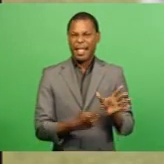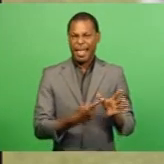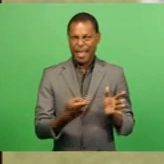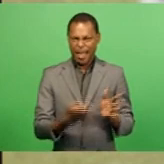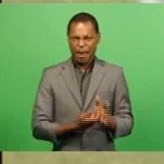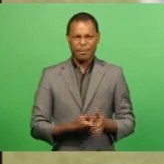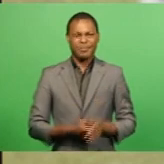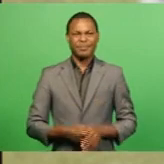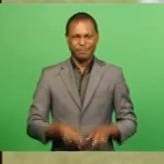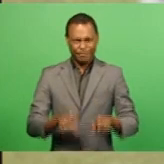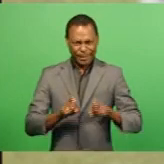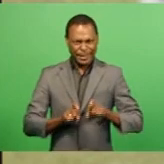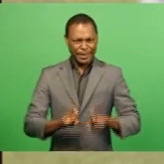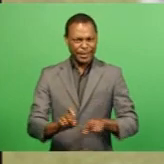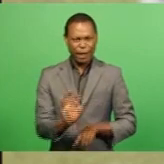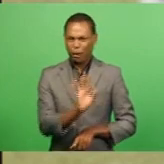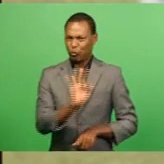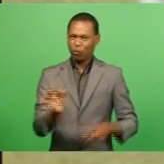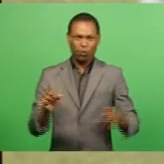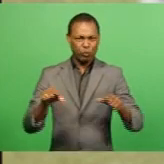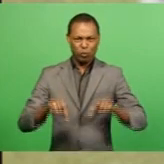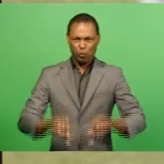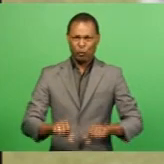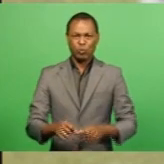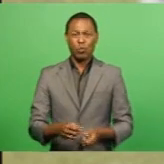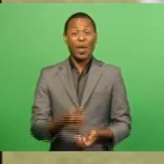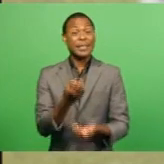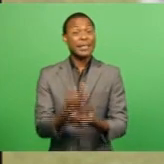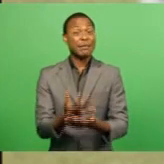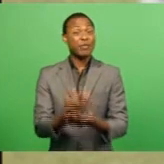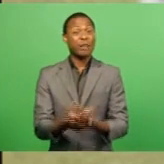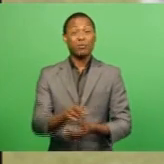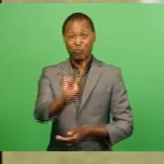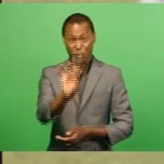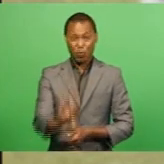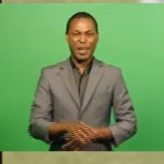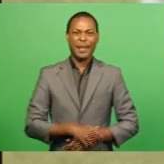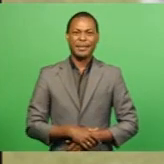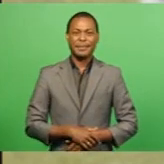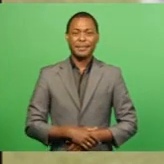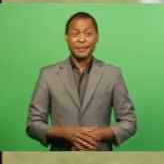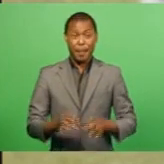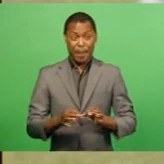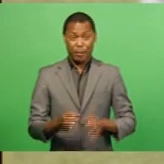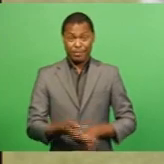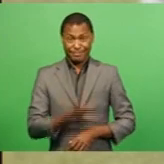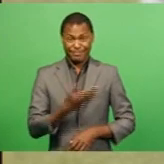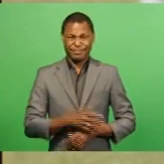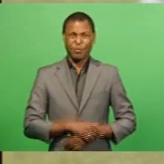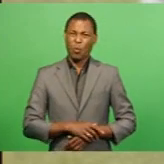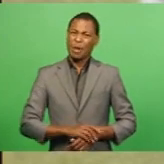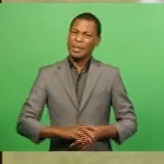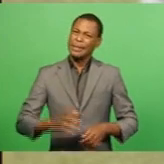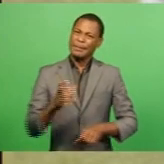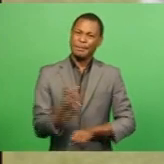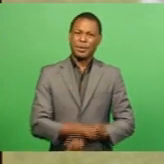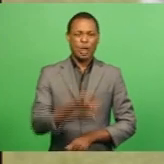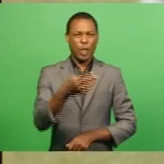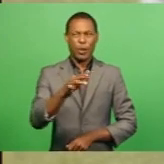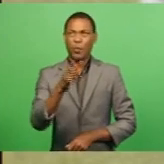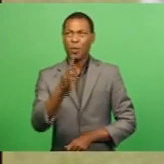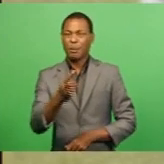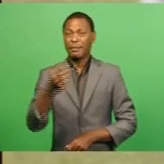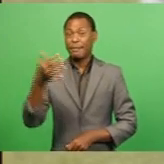1 of the Super 7 series at Nganilau Park in Savu today. The Barbarians thrashed Wending Salvo 31-5,